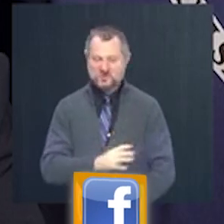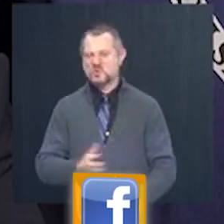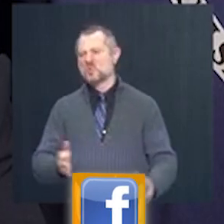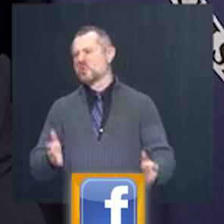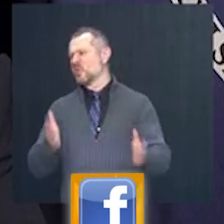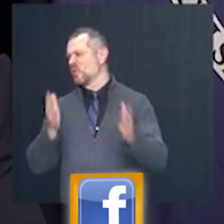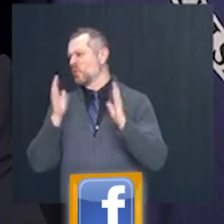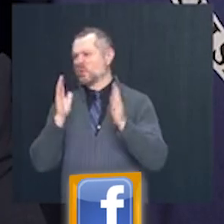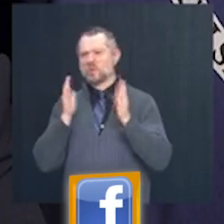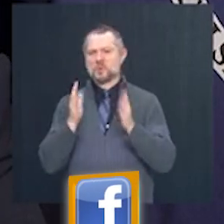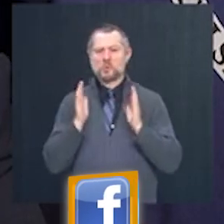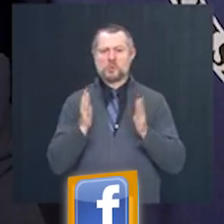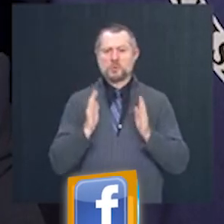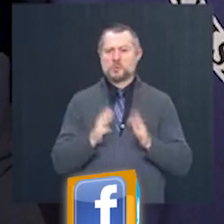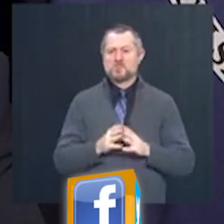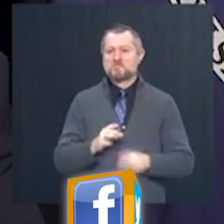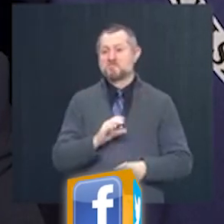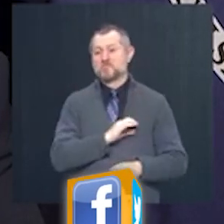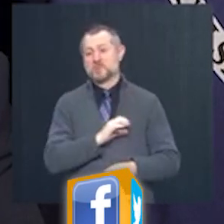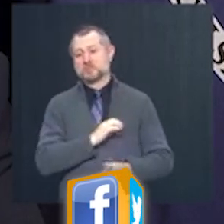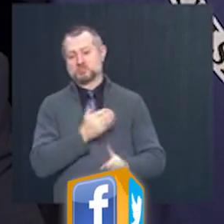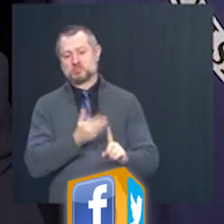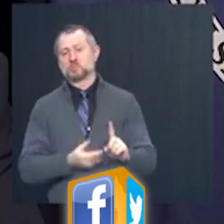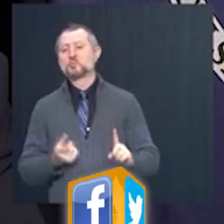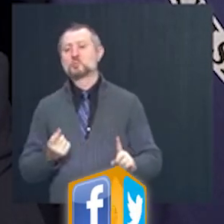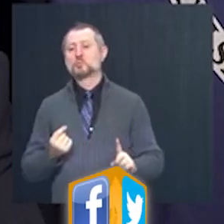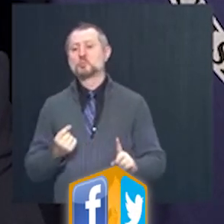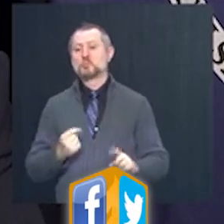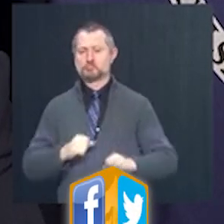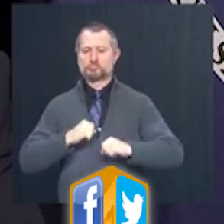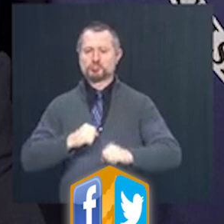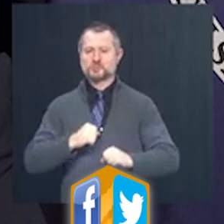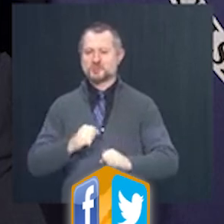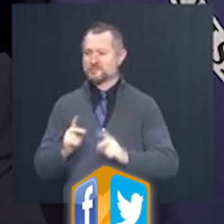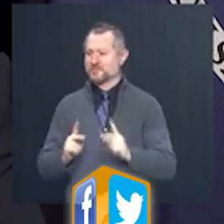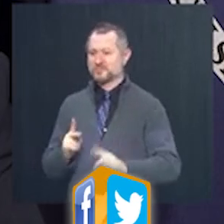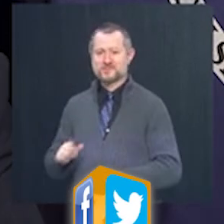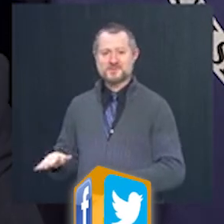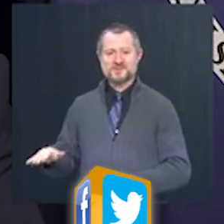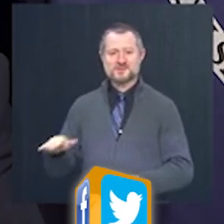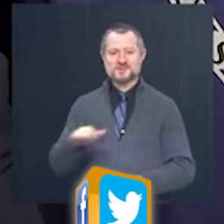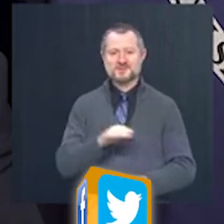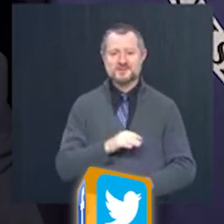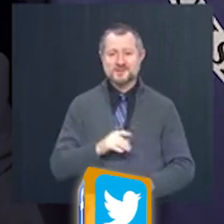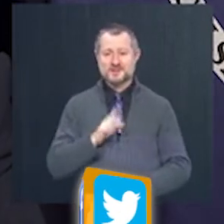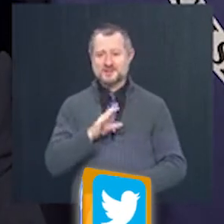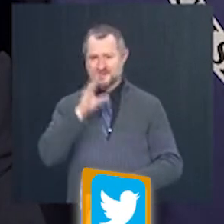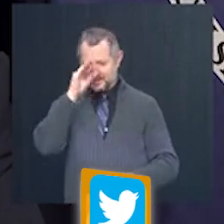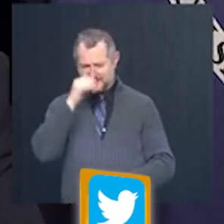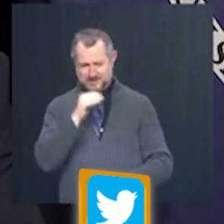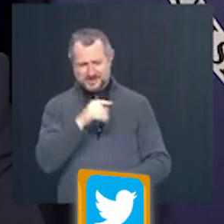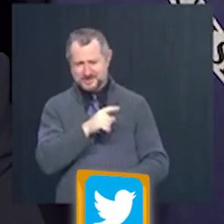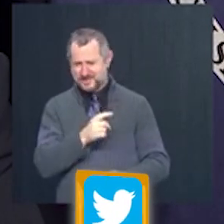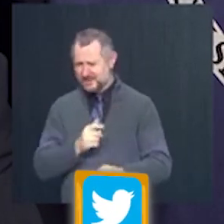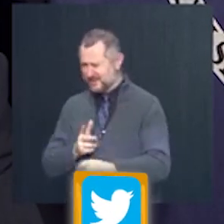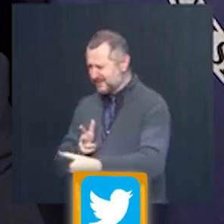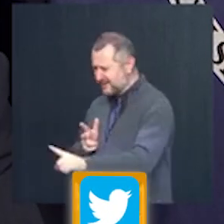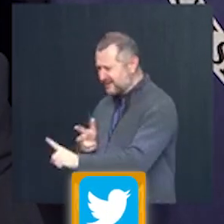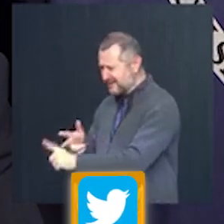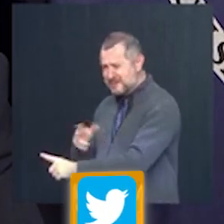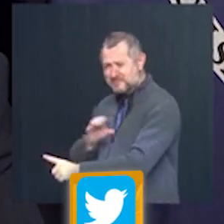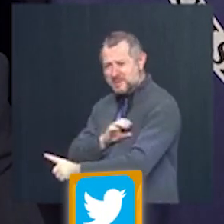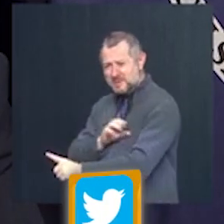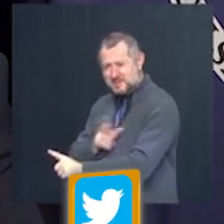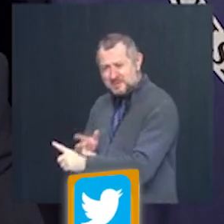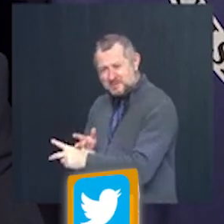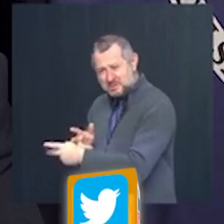are defending a person who drove his car into a law